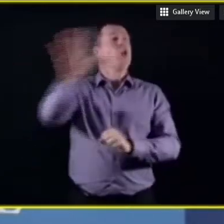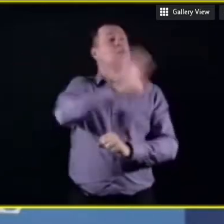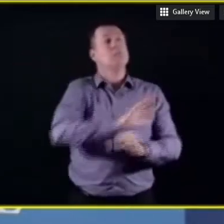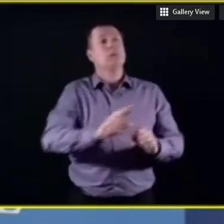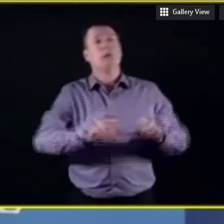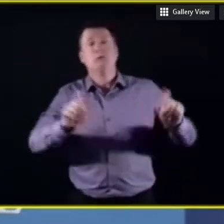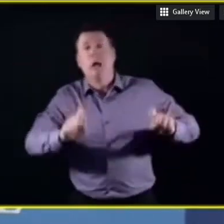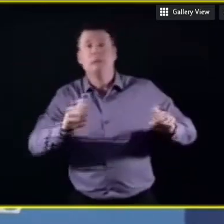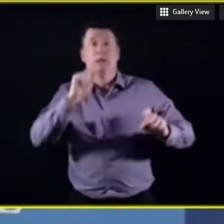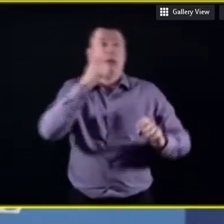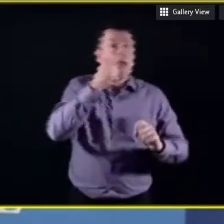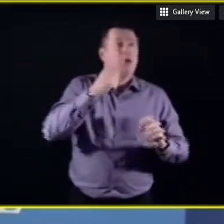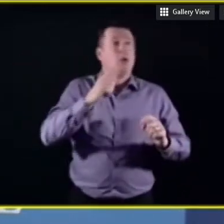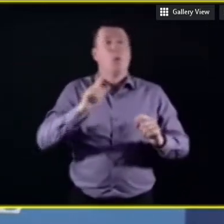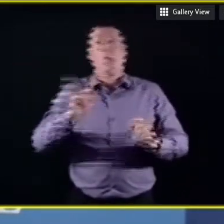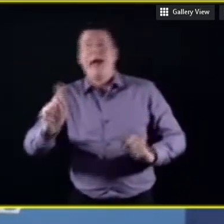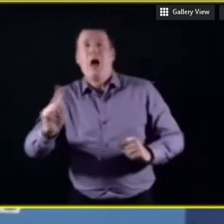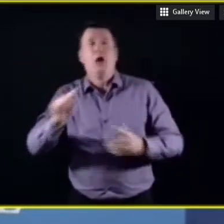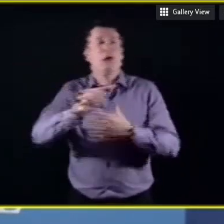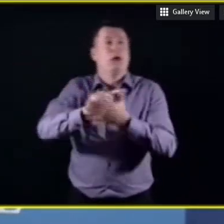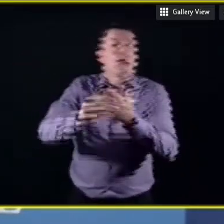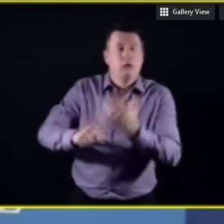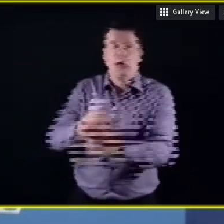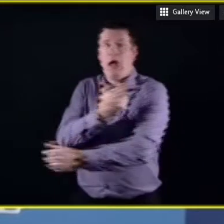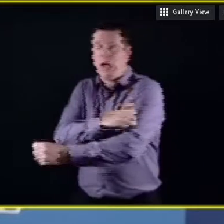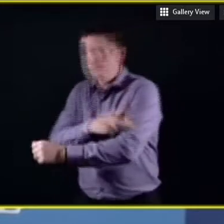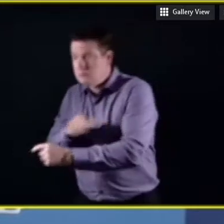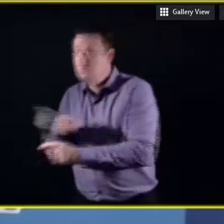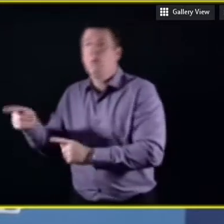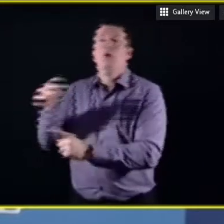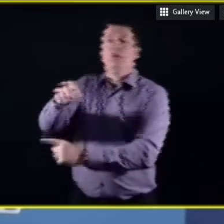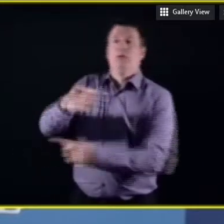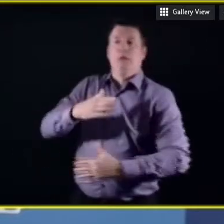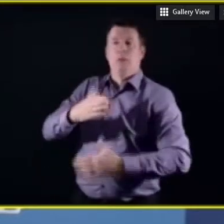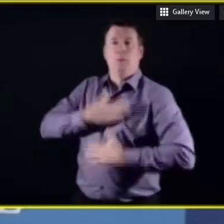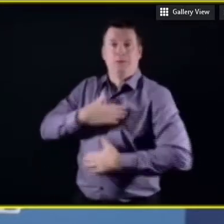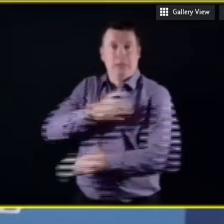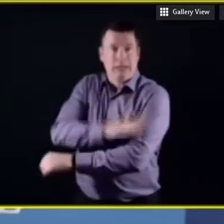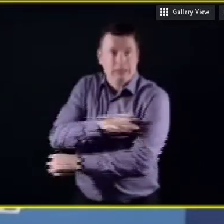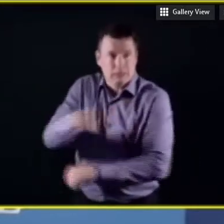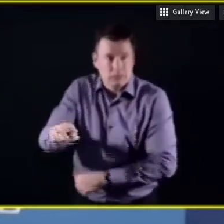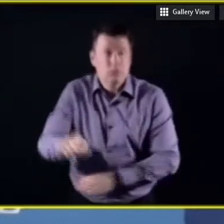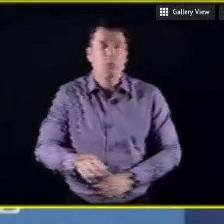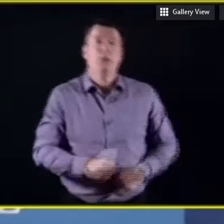perhaps in another hospital, perhaps in the emergency room. The overall rate within our